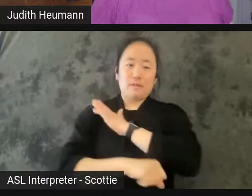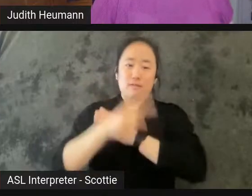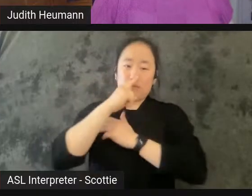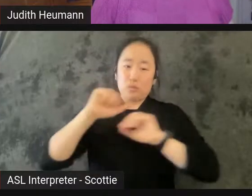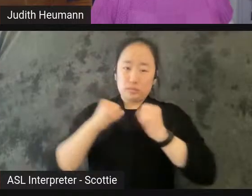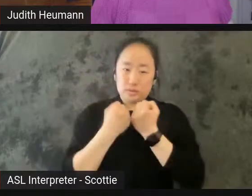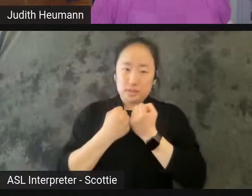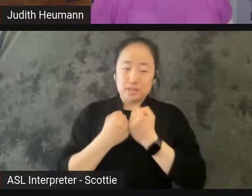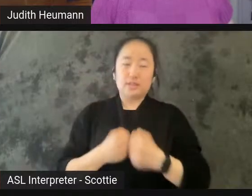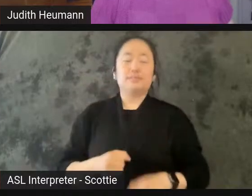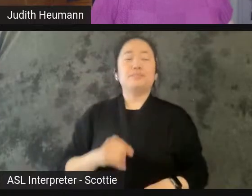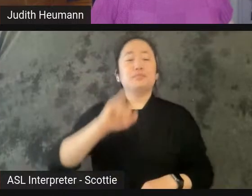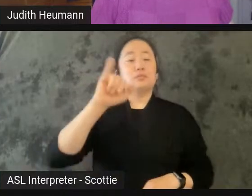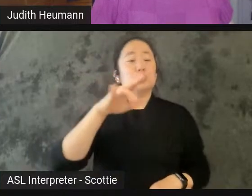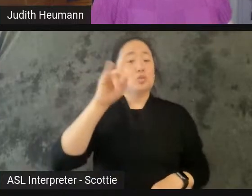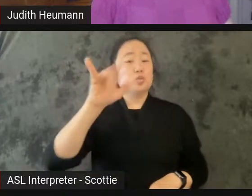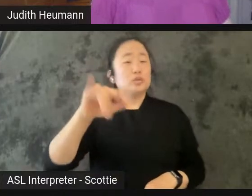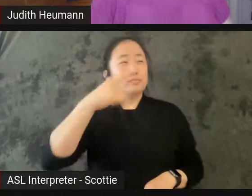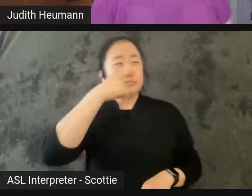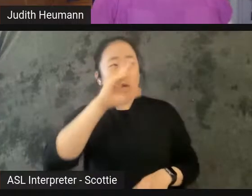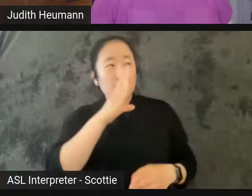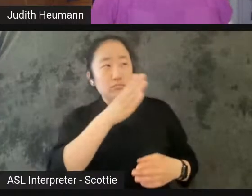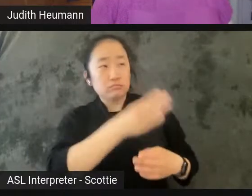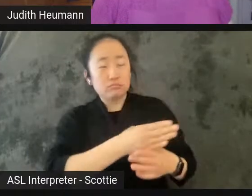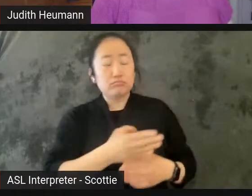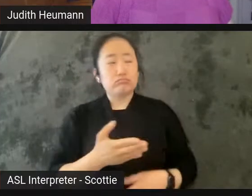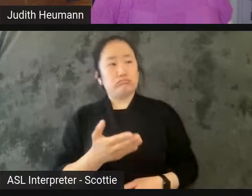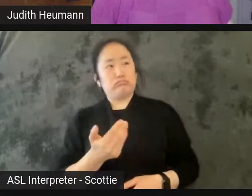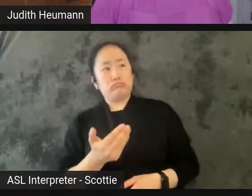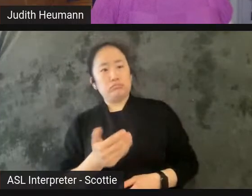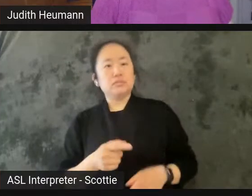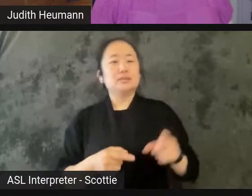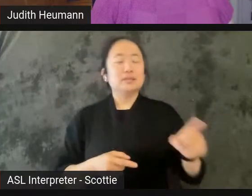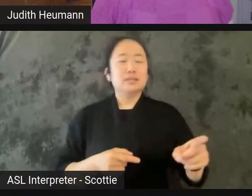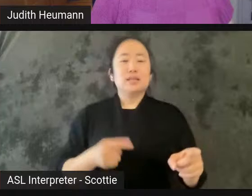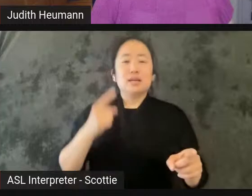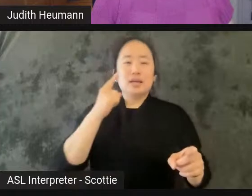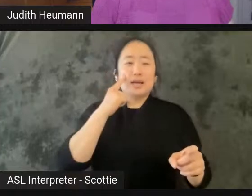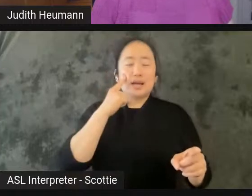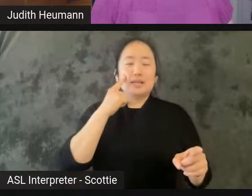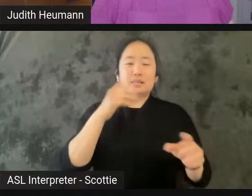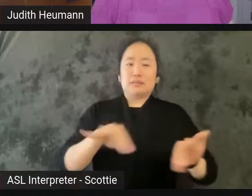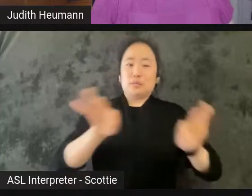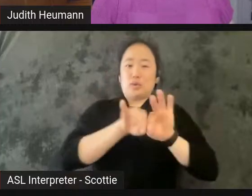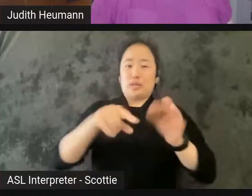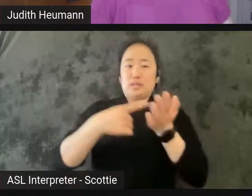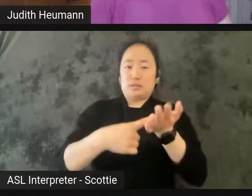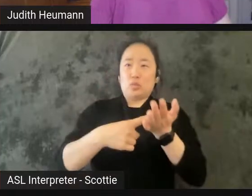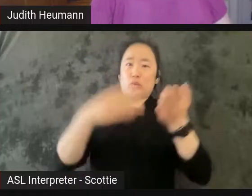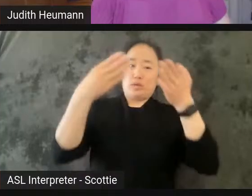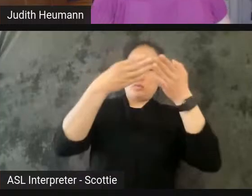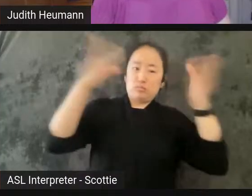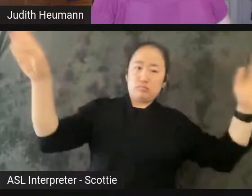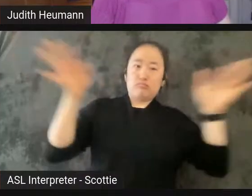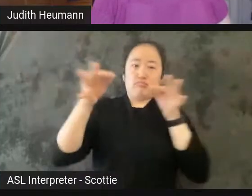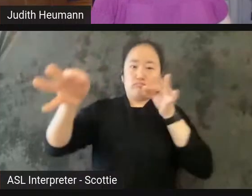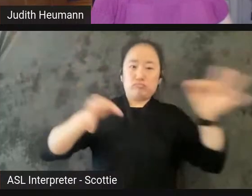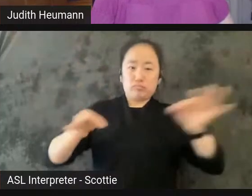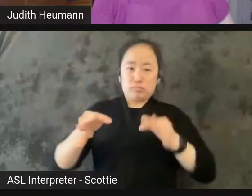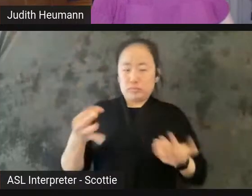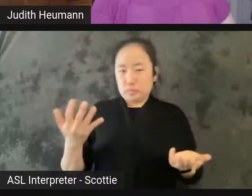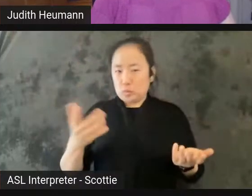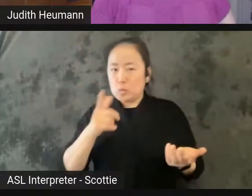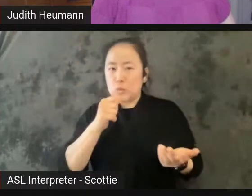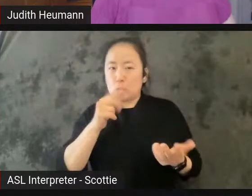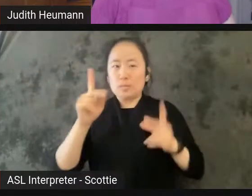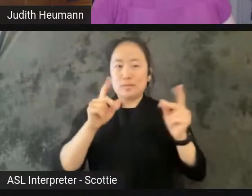in this discussion that we also broaden and make clear who we're speaking about regarding disability. So we're talking about